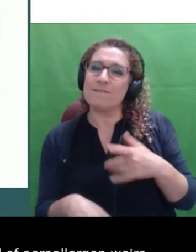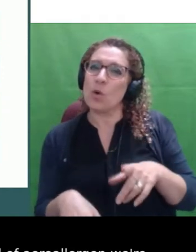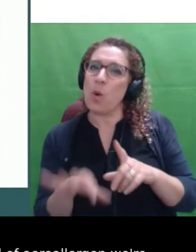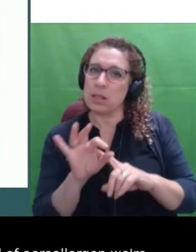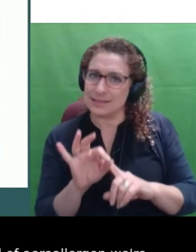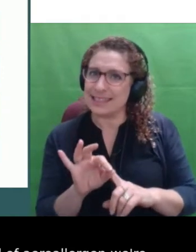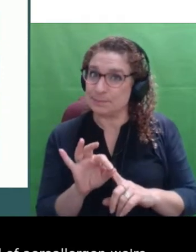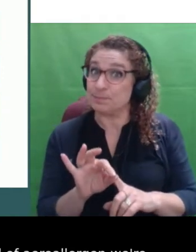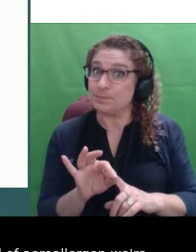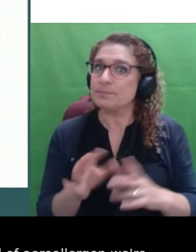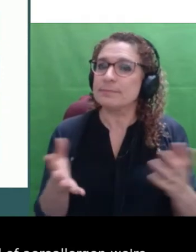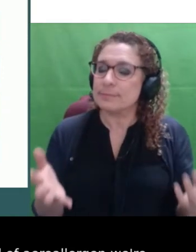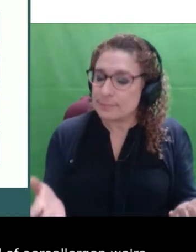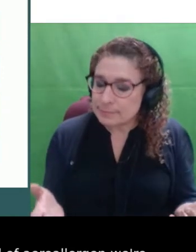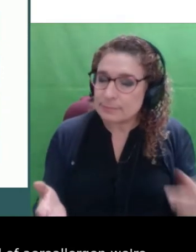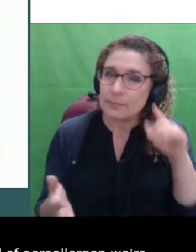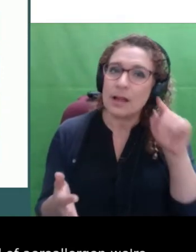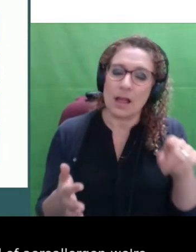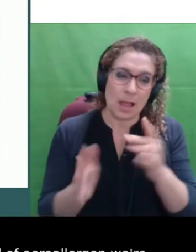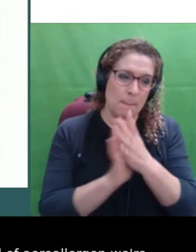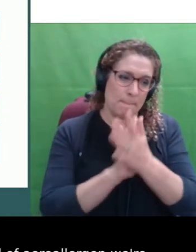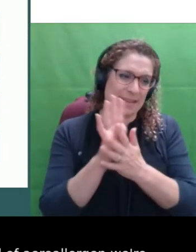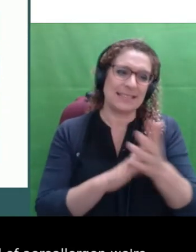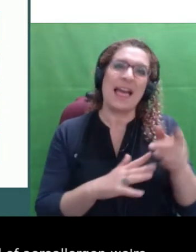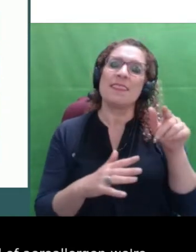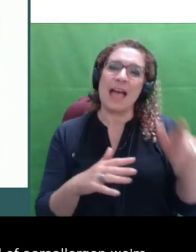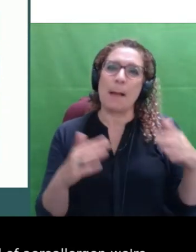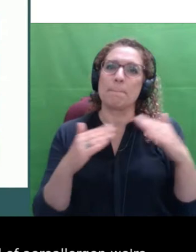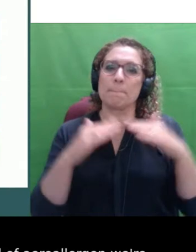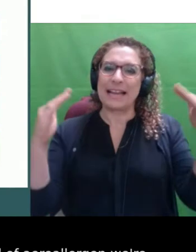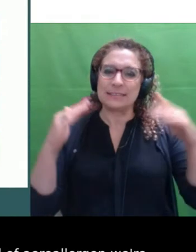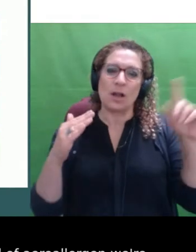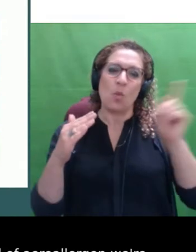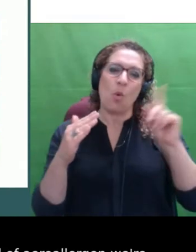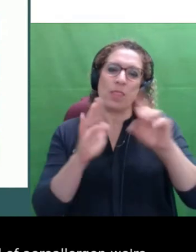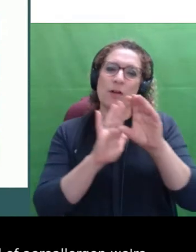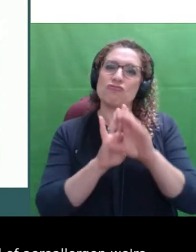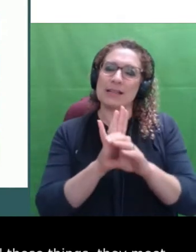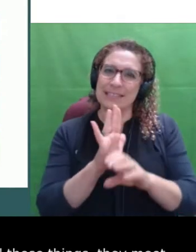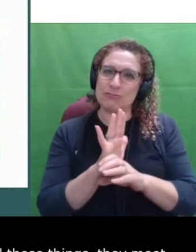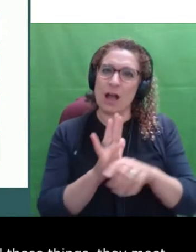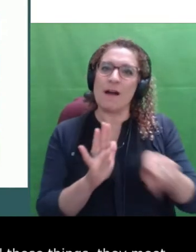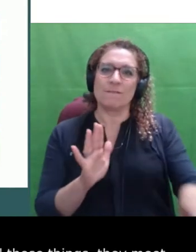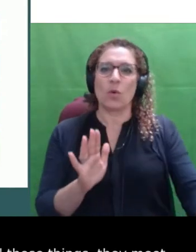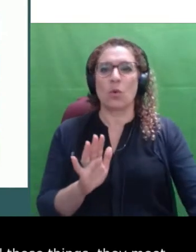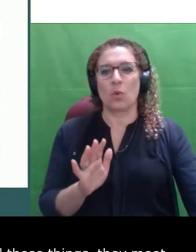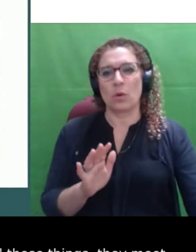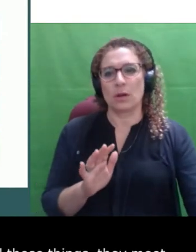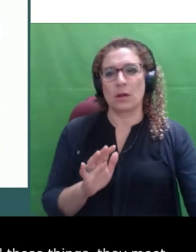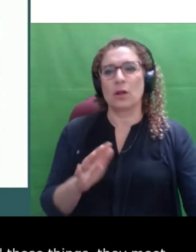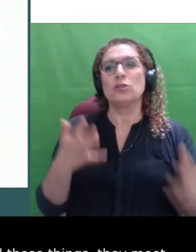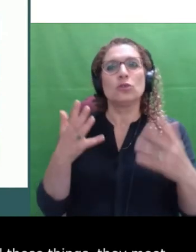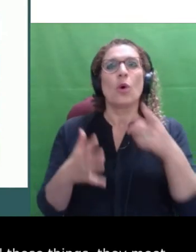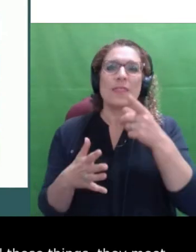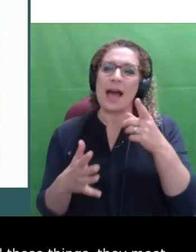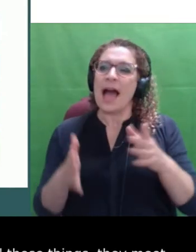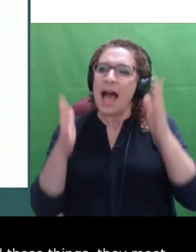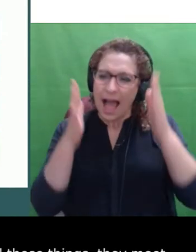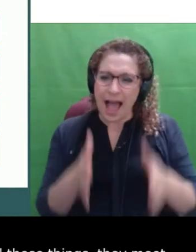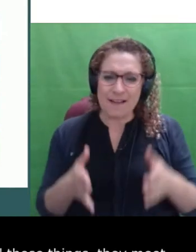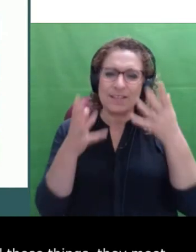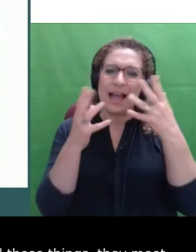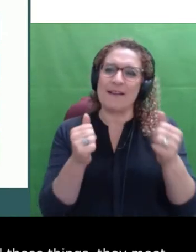it's it's it they meet the criteria for going on immunotherapy so they have to have these symptoms that are strongly